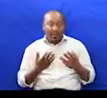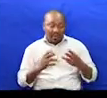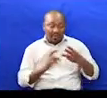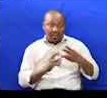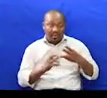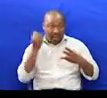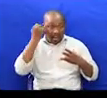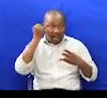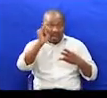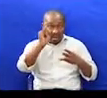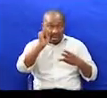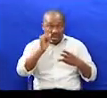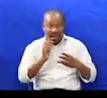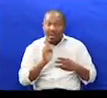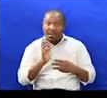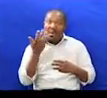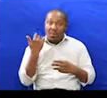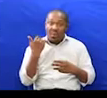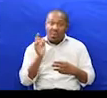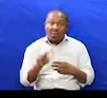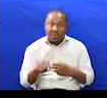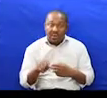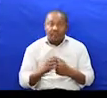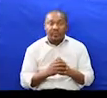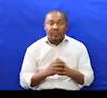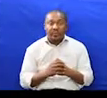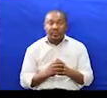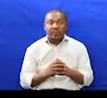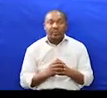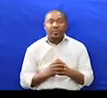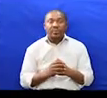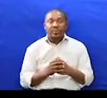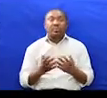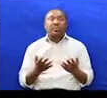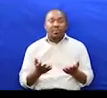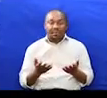student, was another idea. He said that